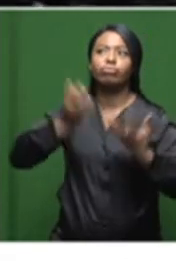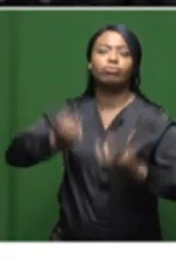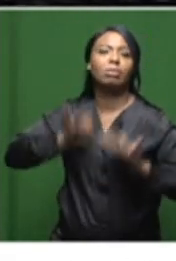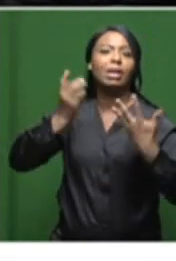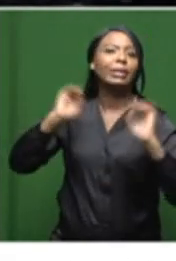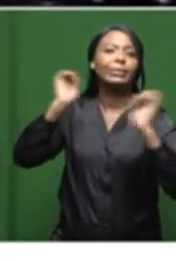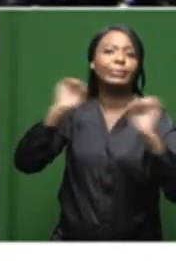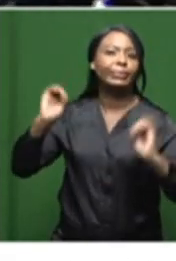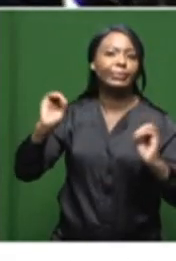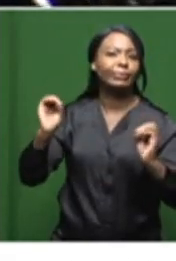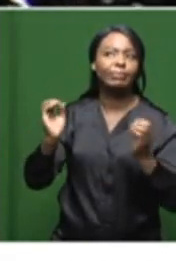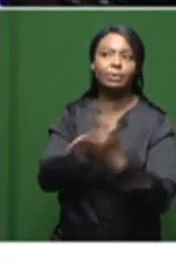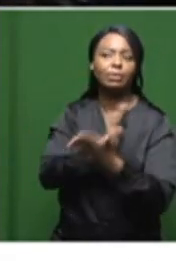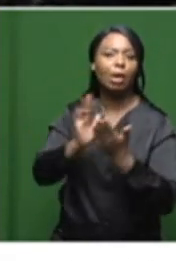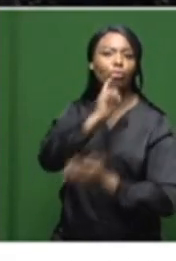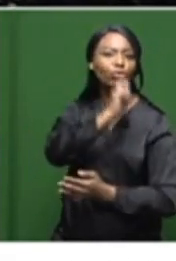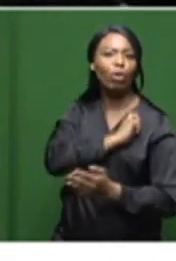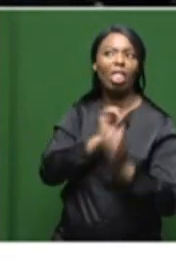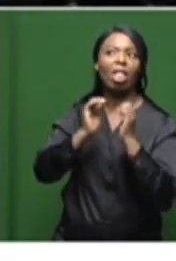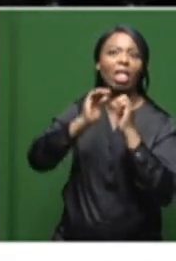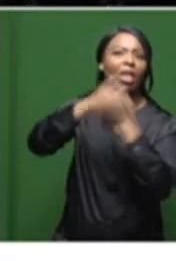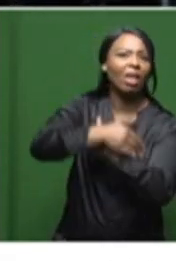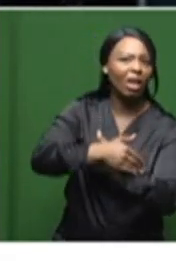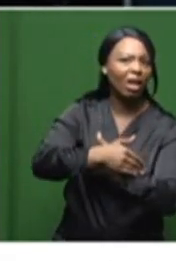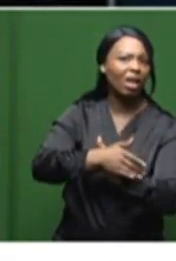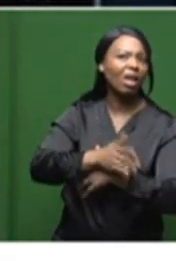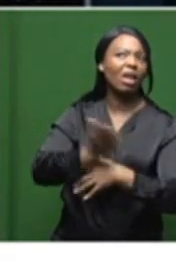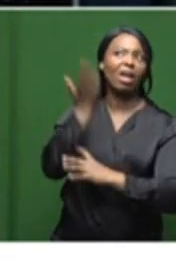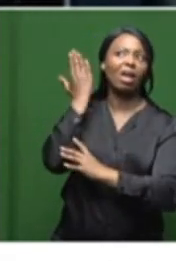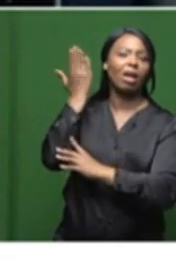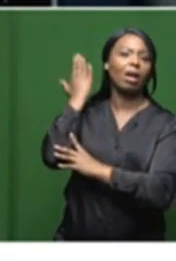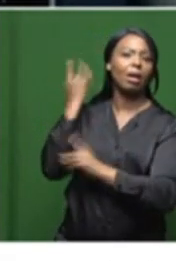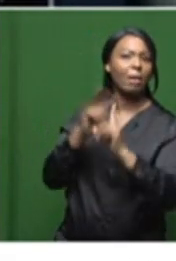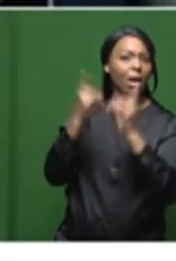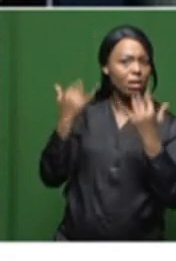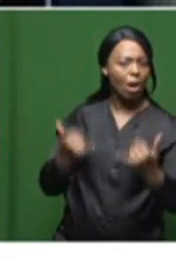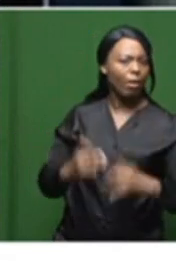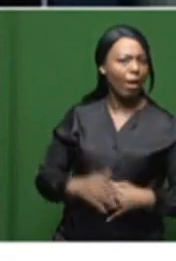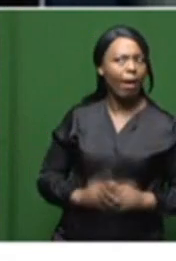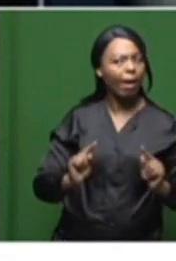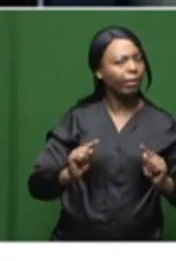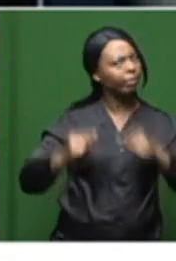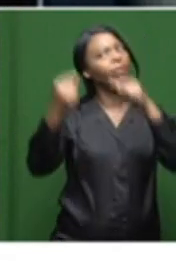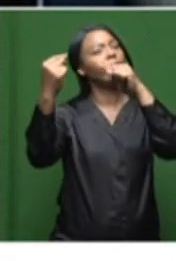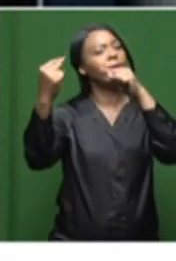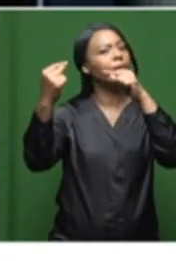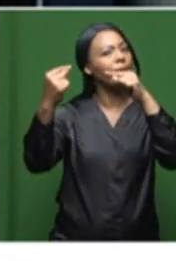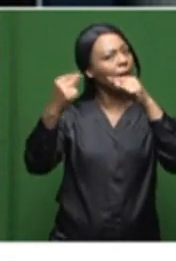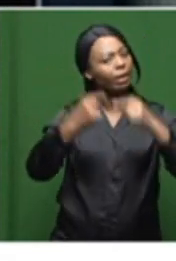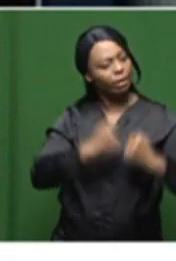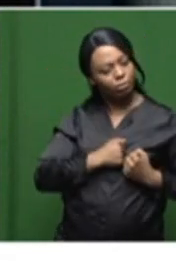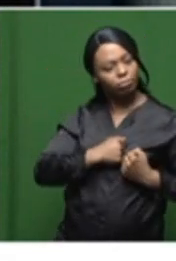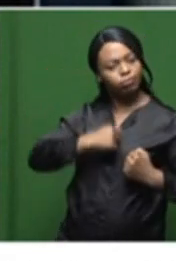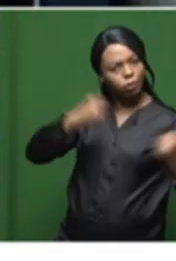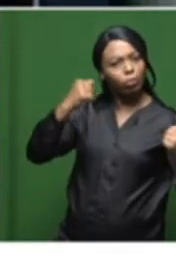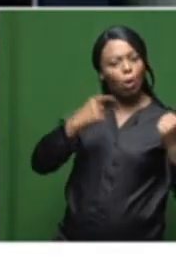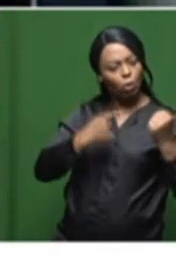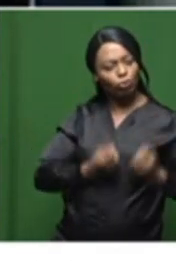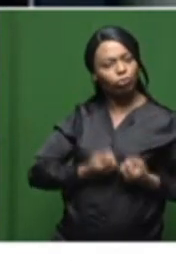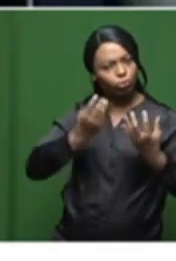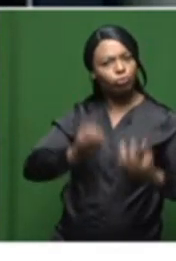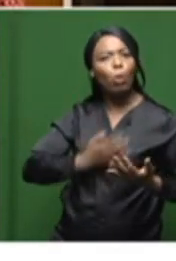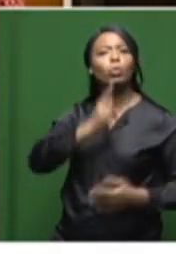and now I think it's the time where we are able to undermine and challenge that status quo, and we are able to speak